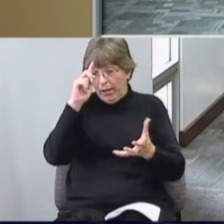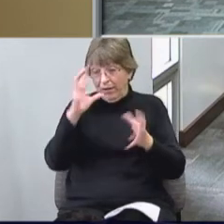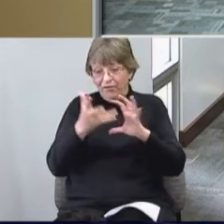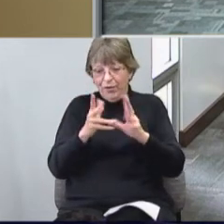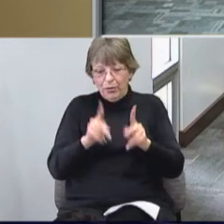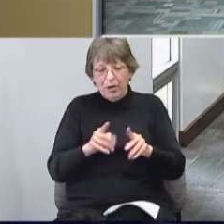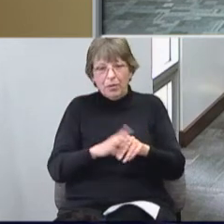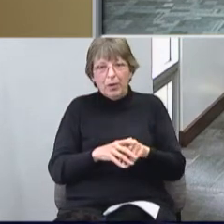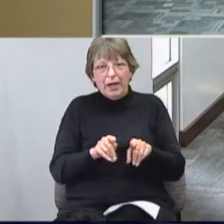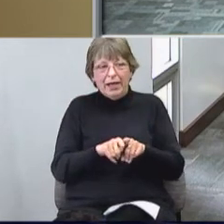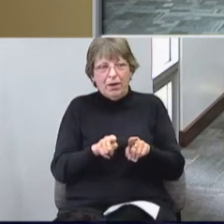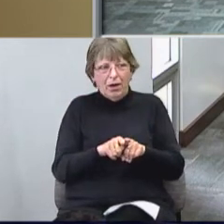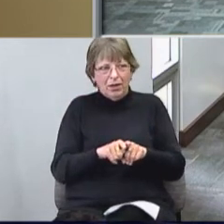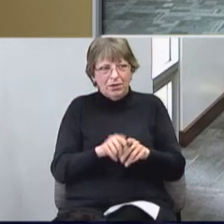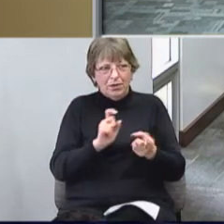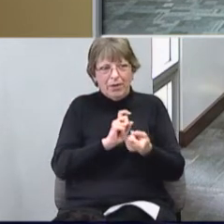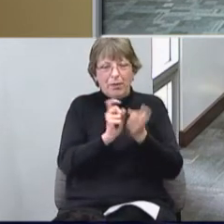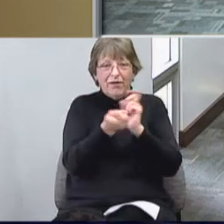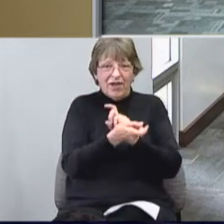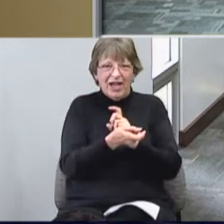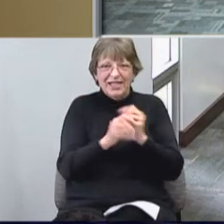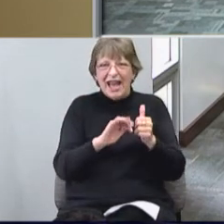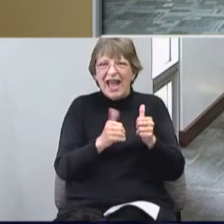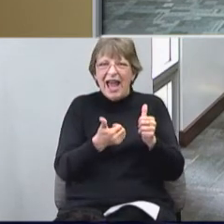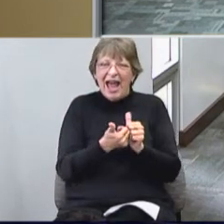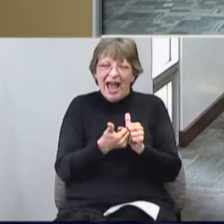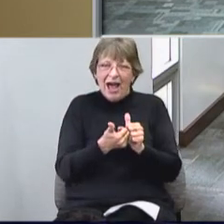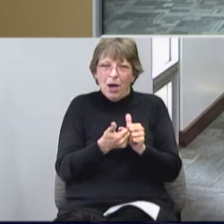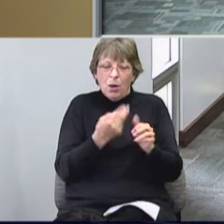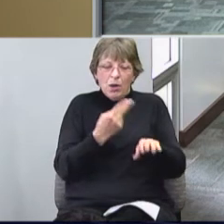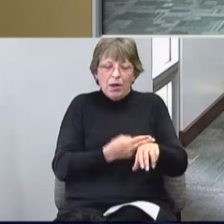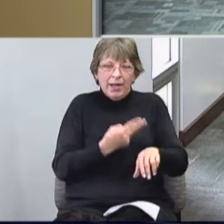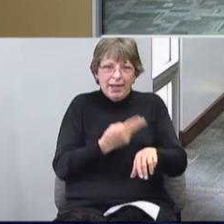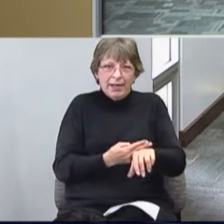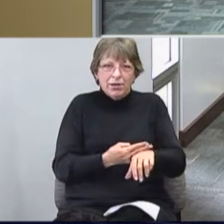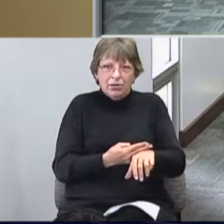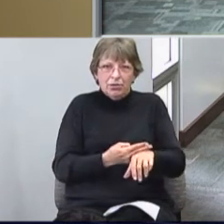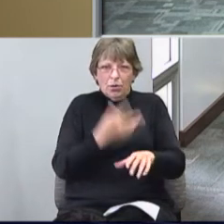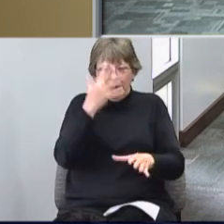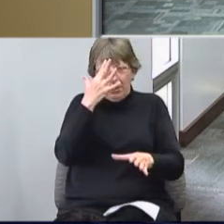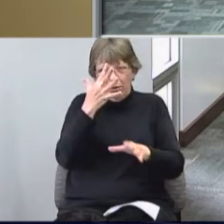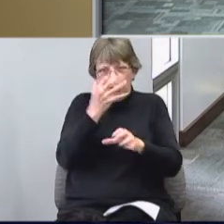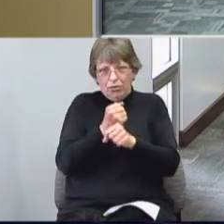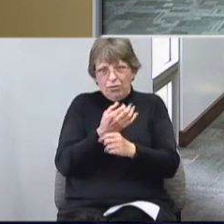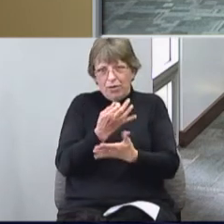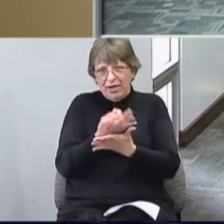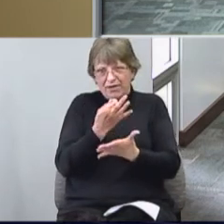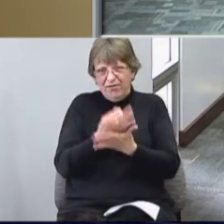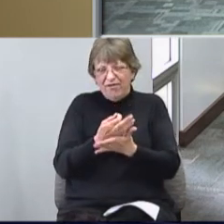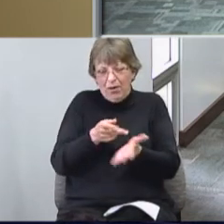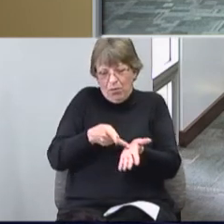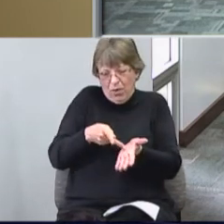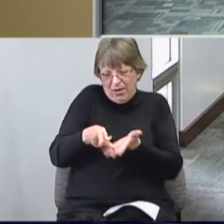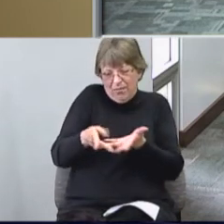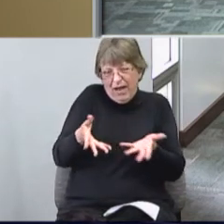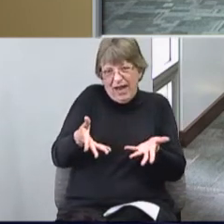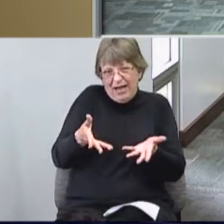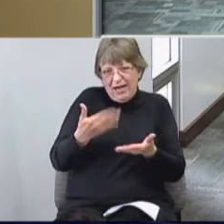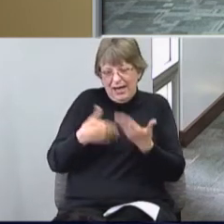they've also revised how the historic trust fund was funded. It used to be funded